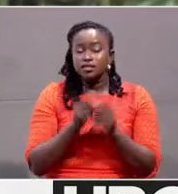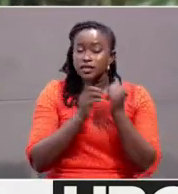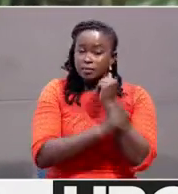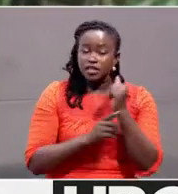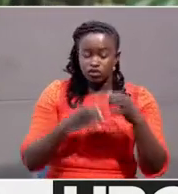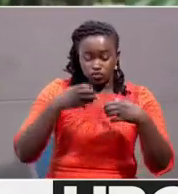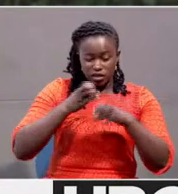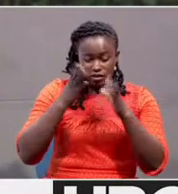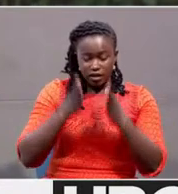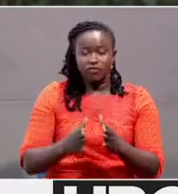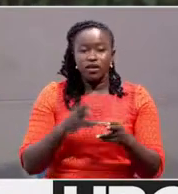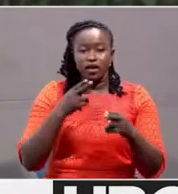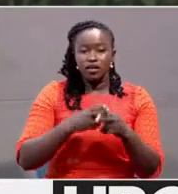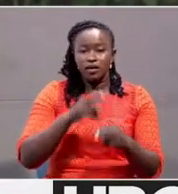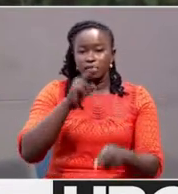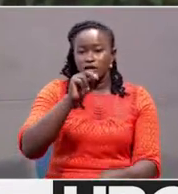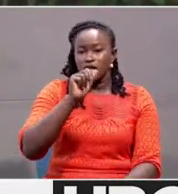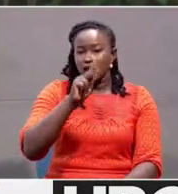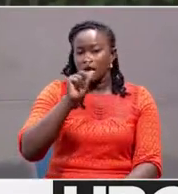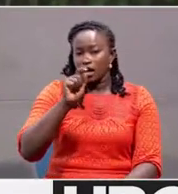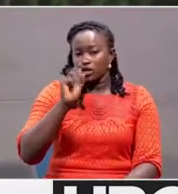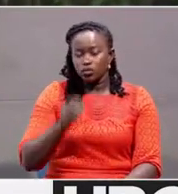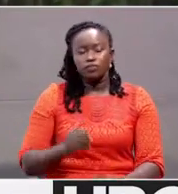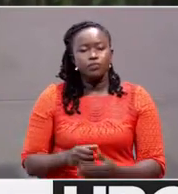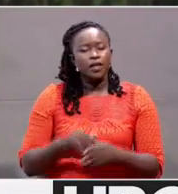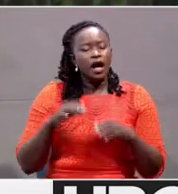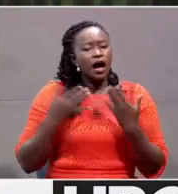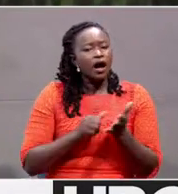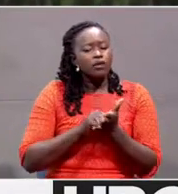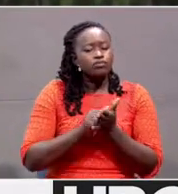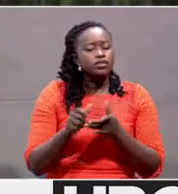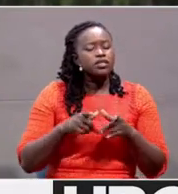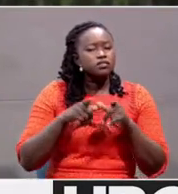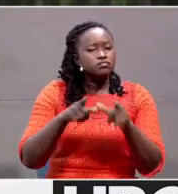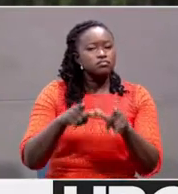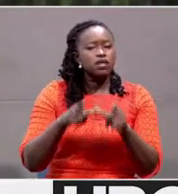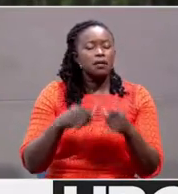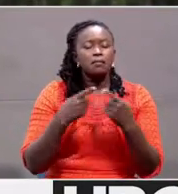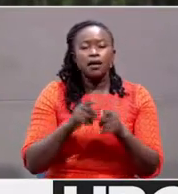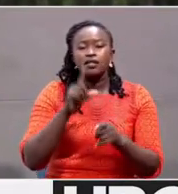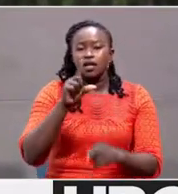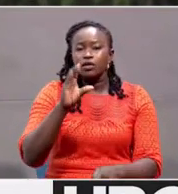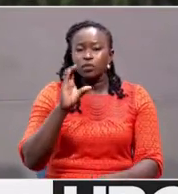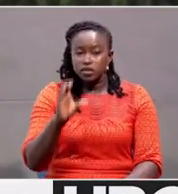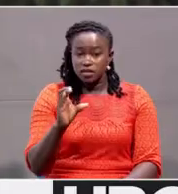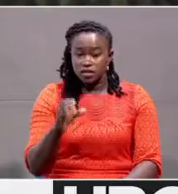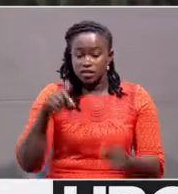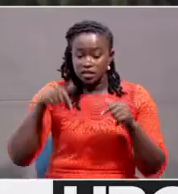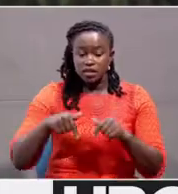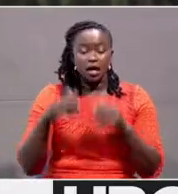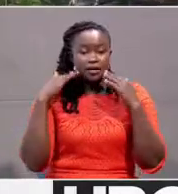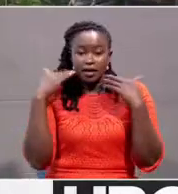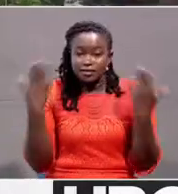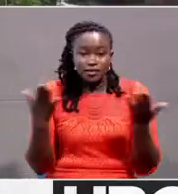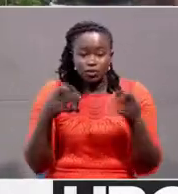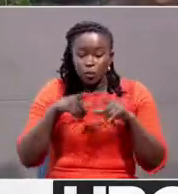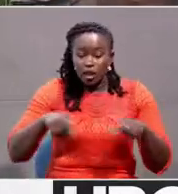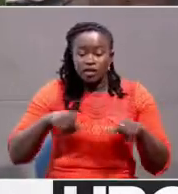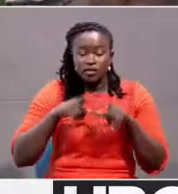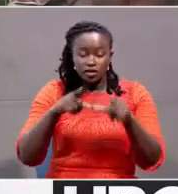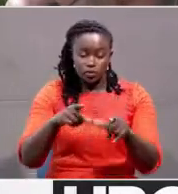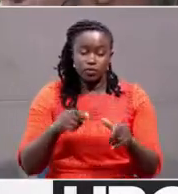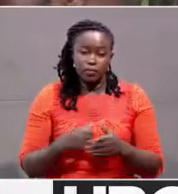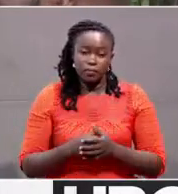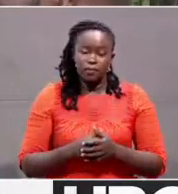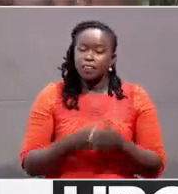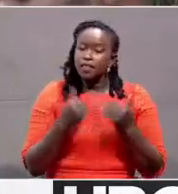yo nakato. Echapa chifuruma chityanga LC yobutuze bwakuno. Techimanyiko.